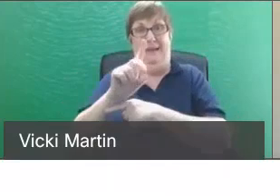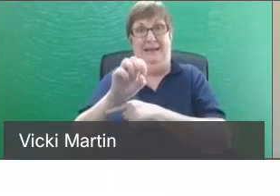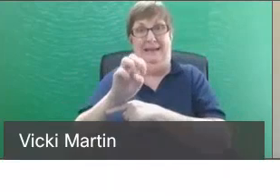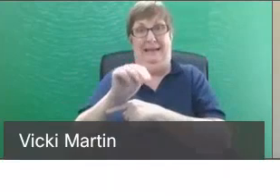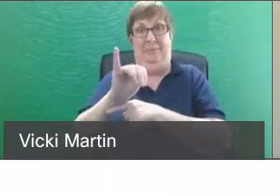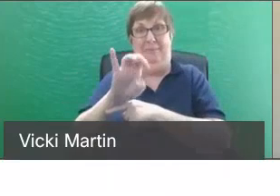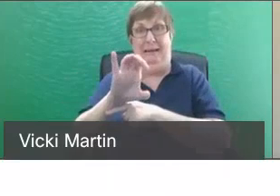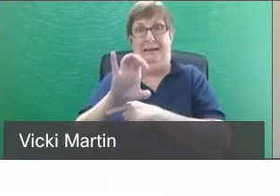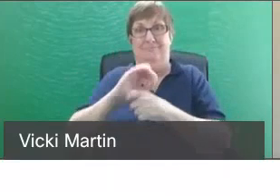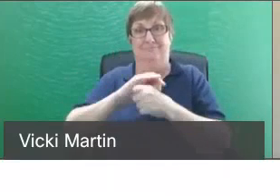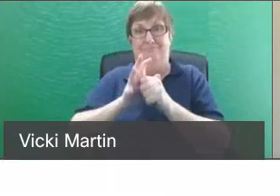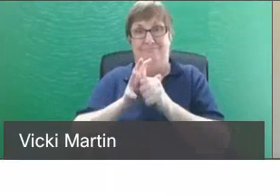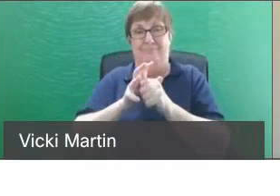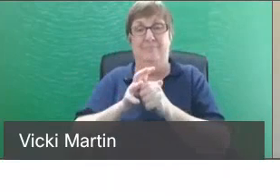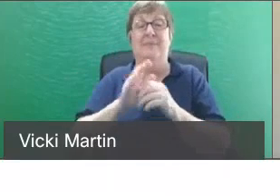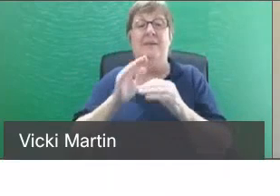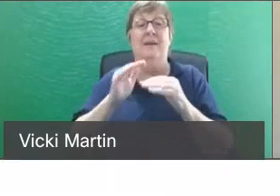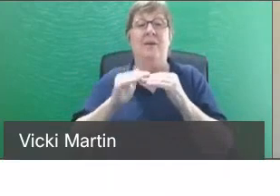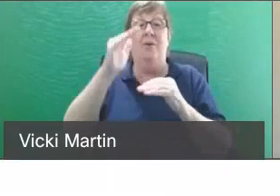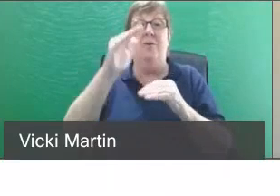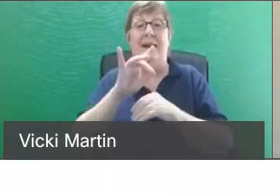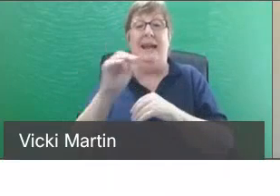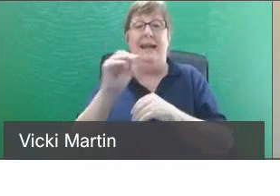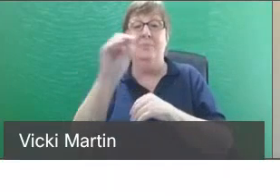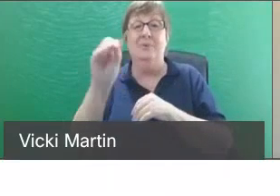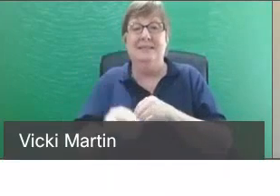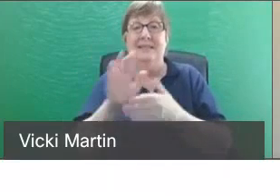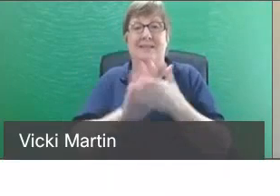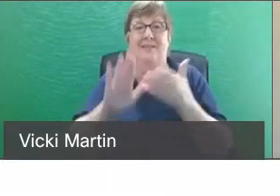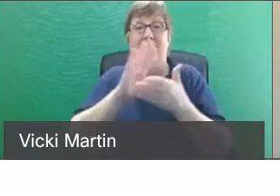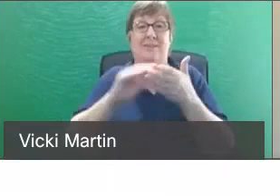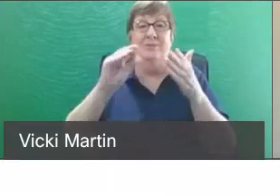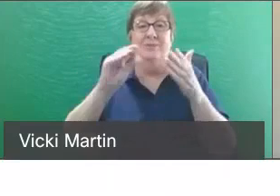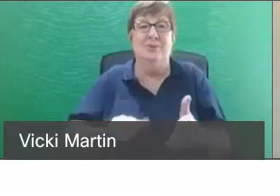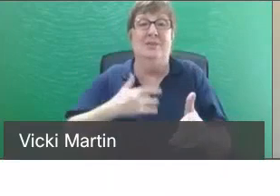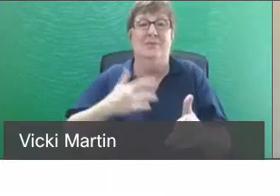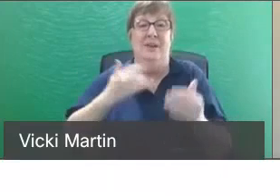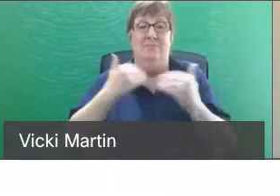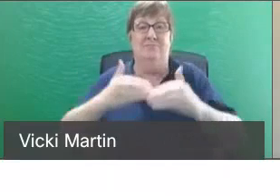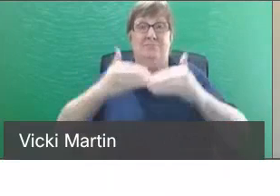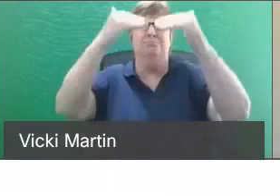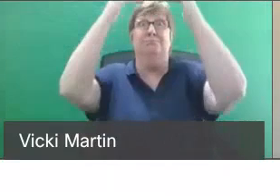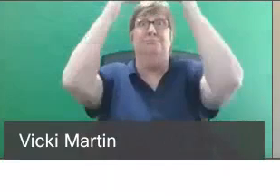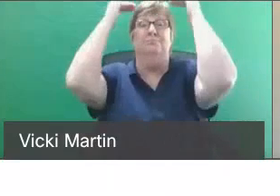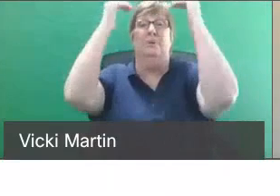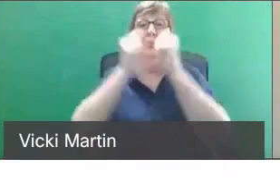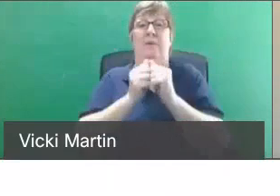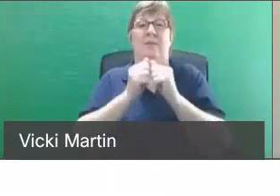than 80% of college students felt overwhelmed by all they had to do in the past year. And